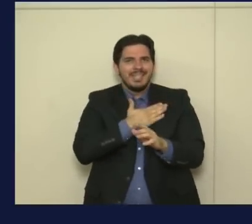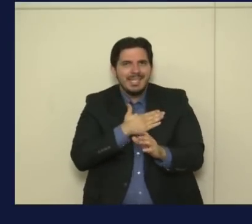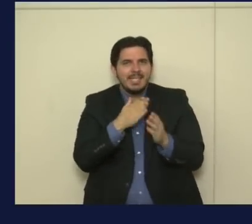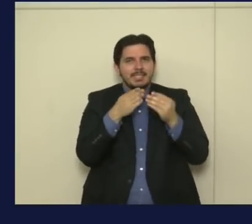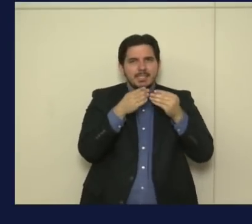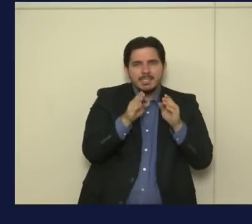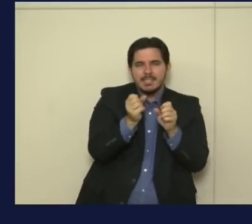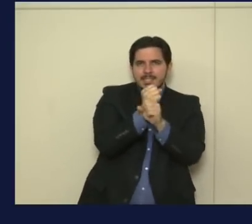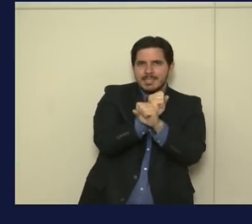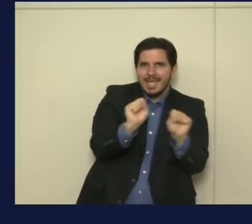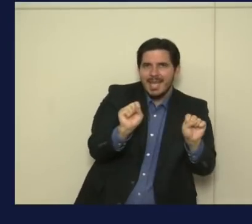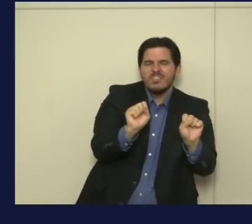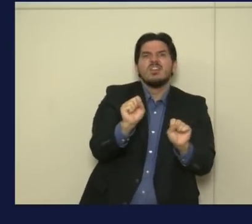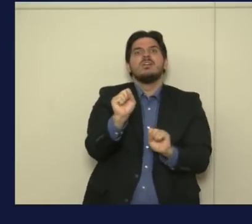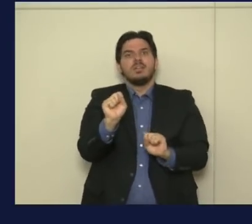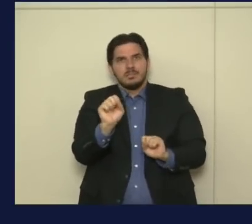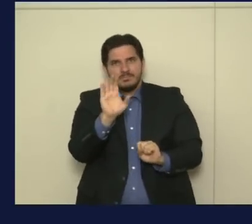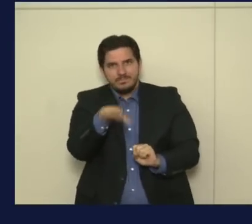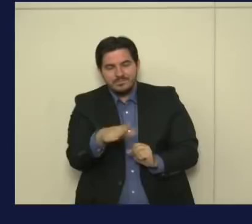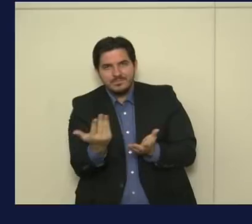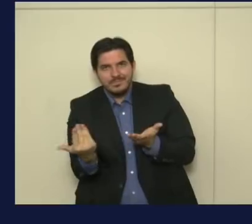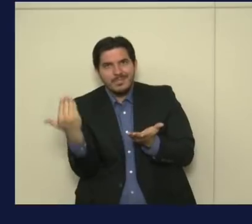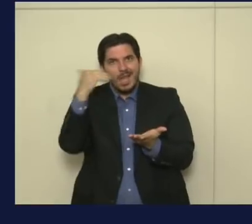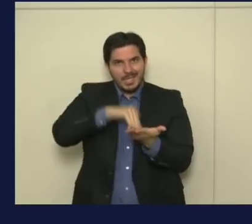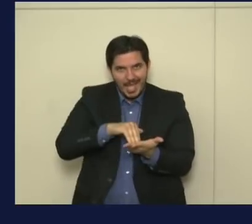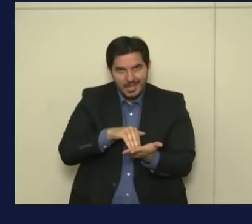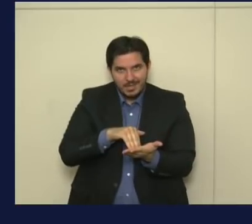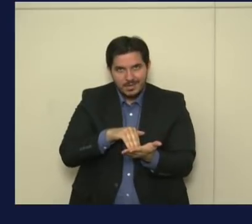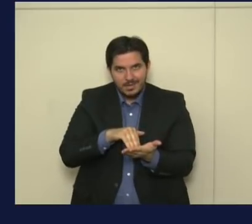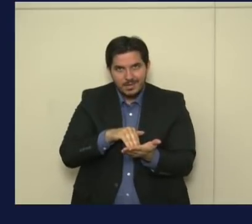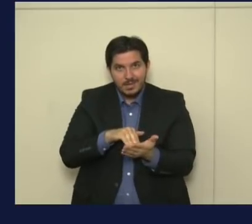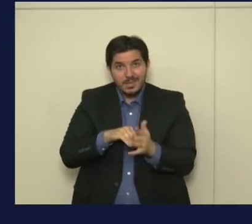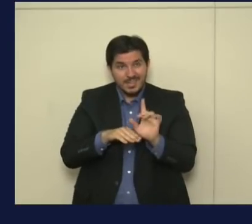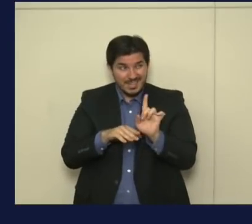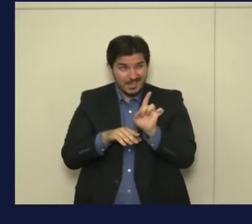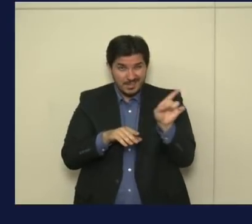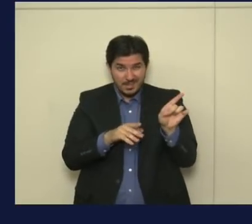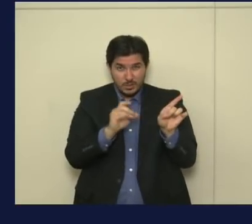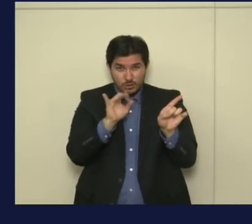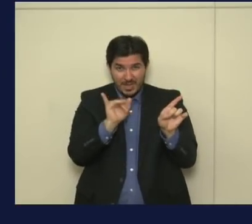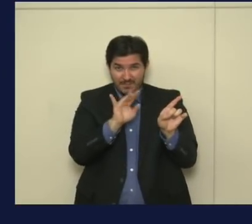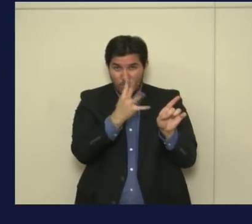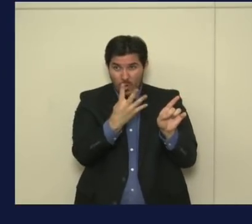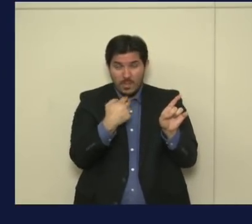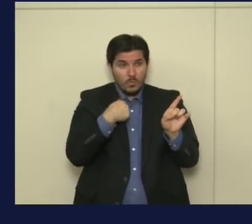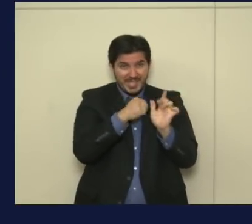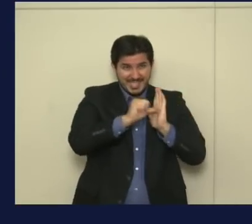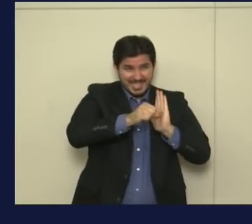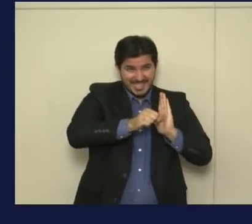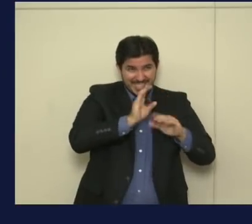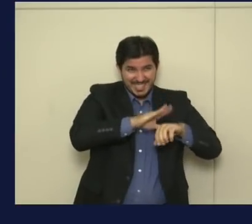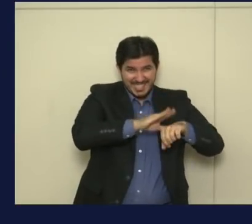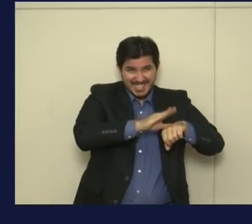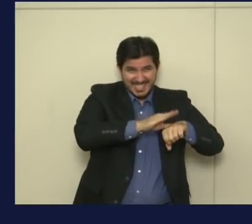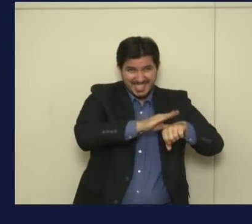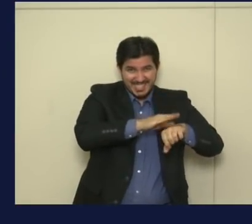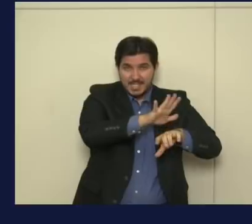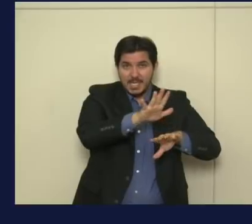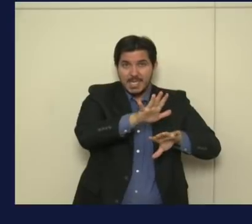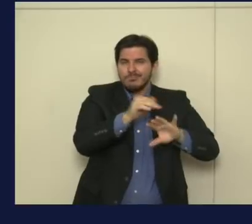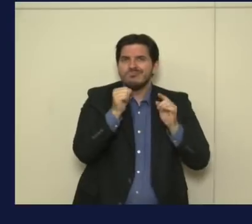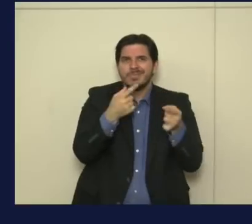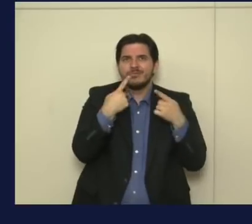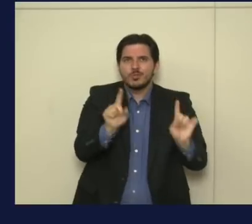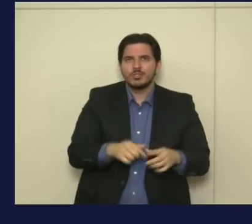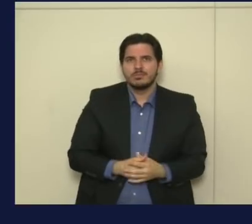remind New Mexicans that our caution did not work, that we were turning away people at parks